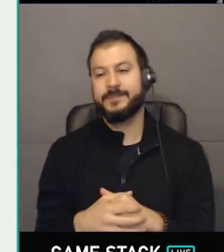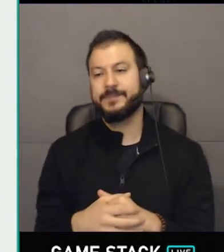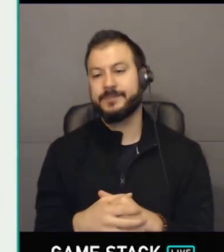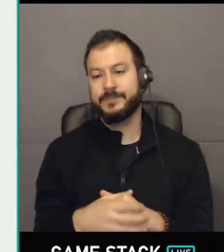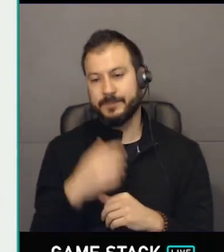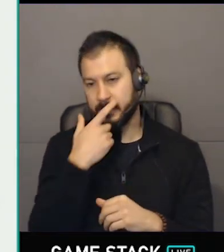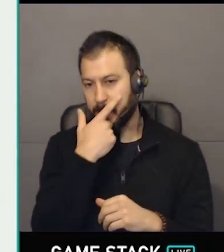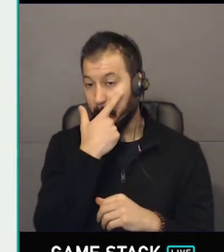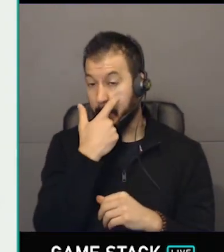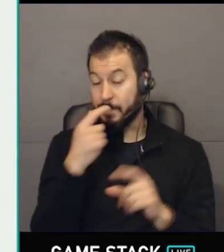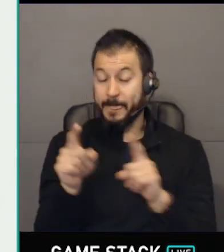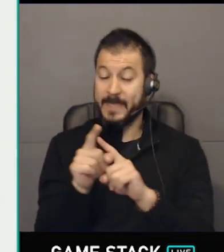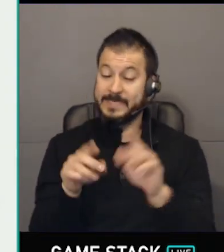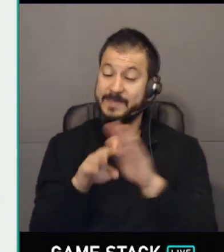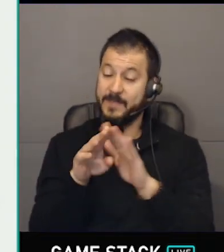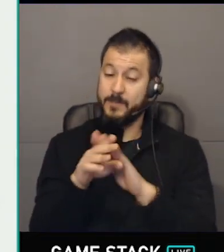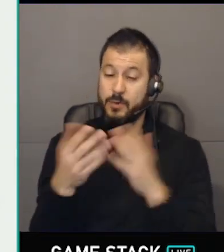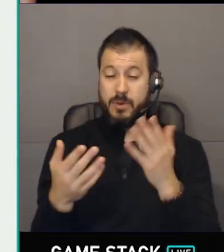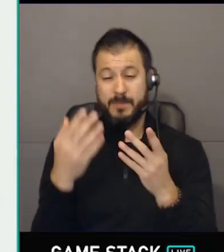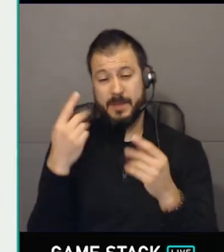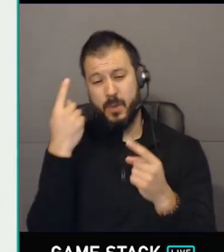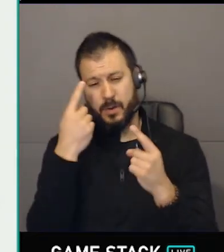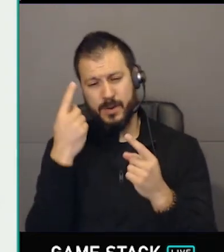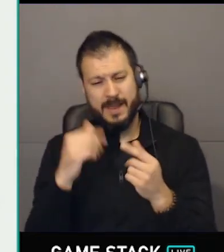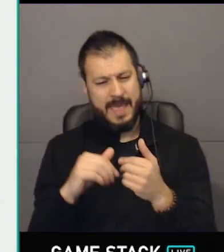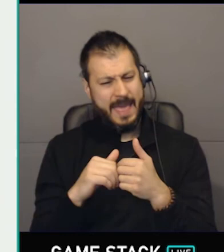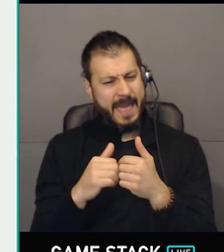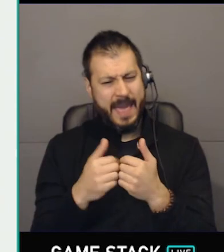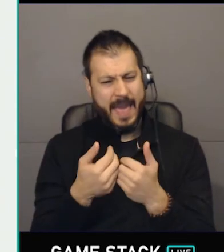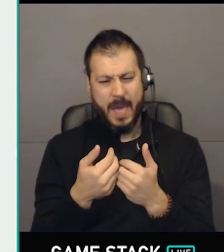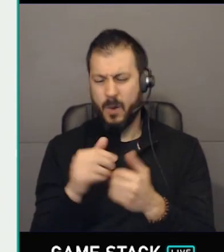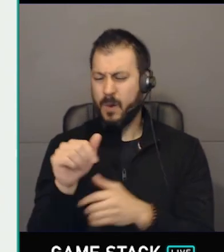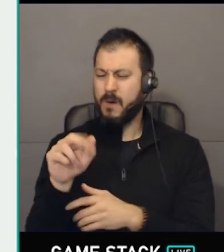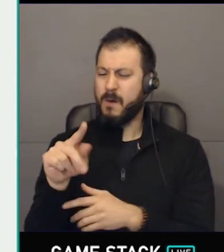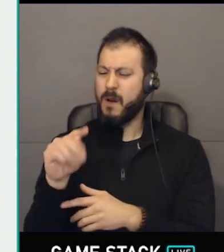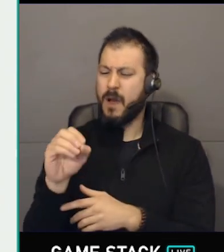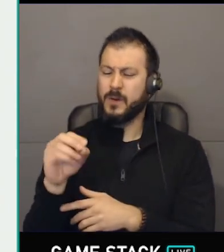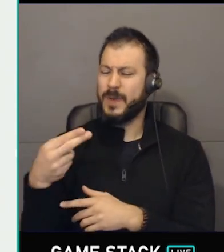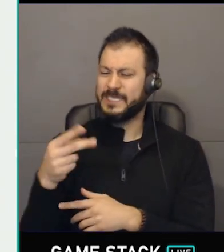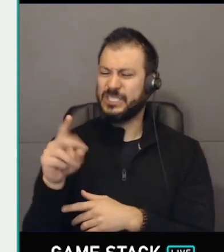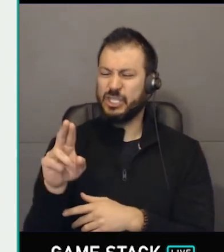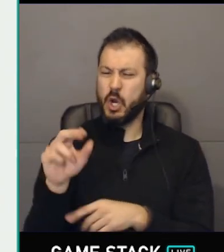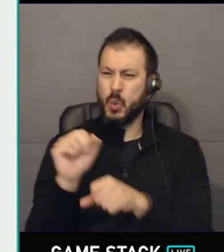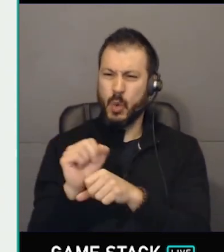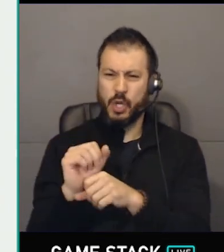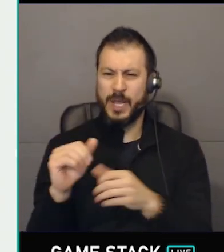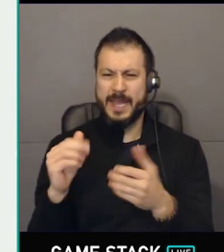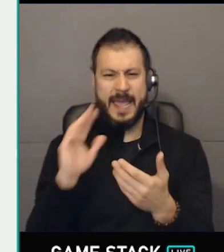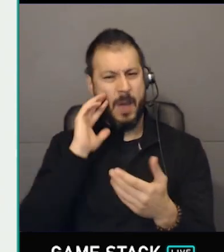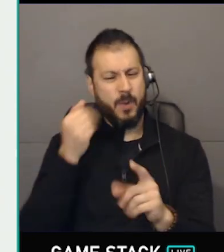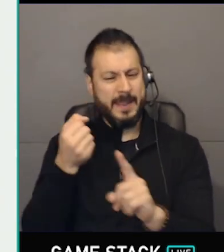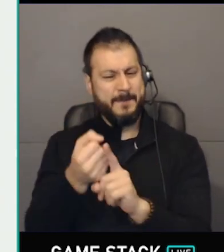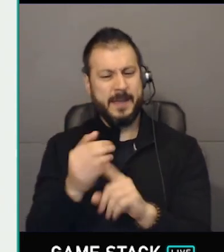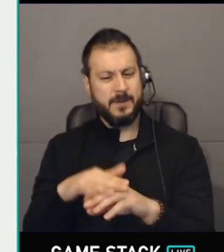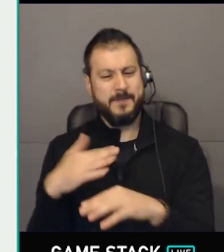As a developer, you're probably wondering, how does Auto HDR work and what kind of impact will it have on my game?